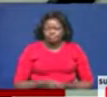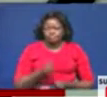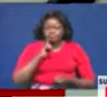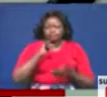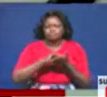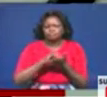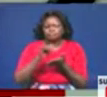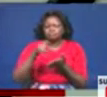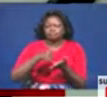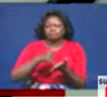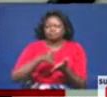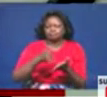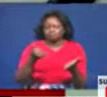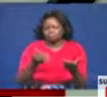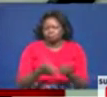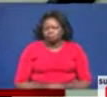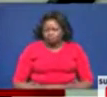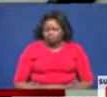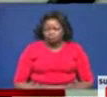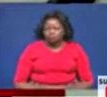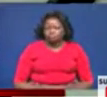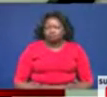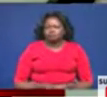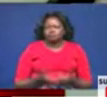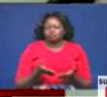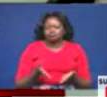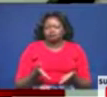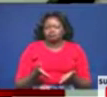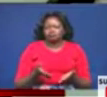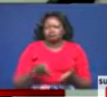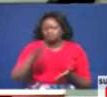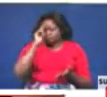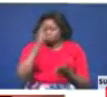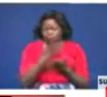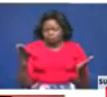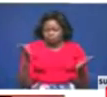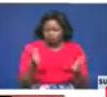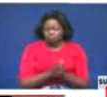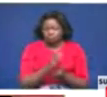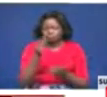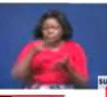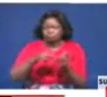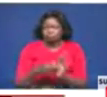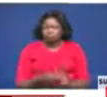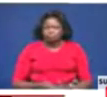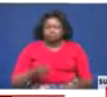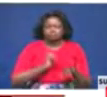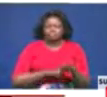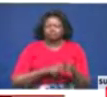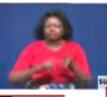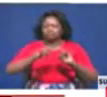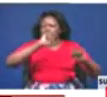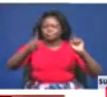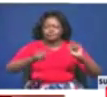involved in the modernization of police security equipment and accessories project. During the heated cross-examination